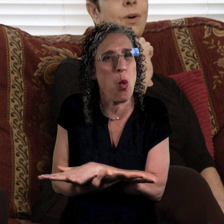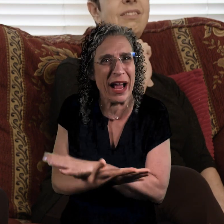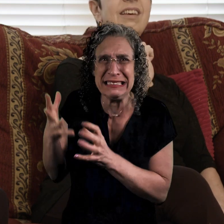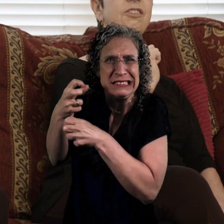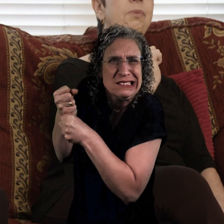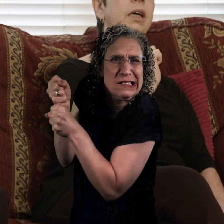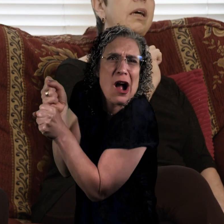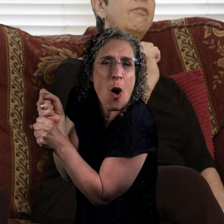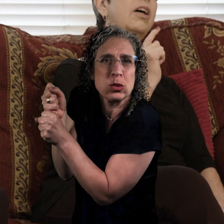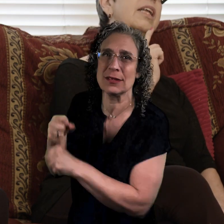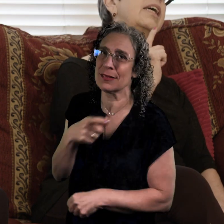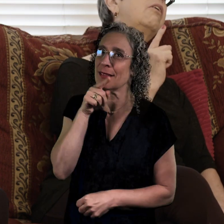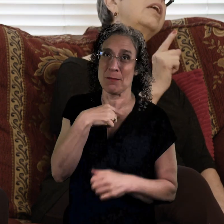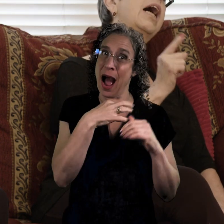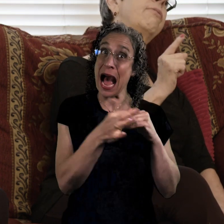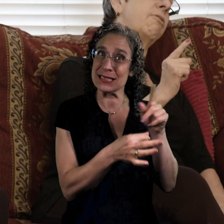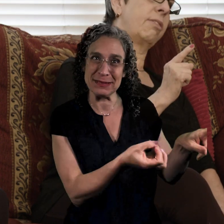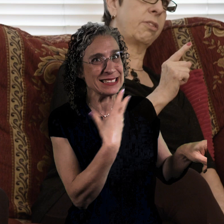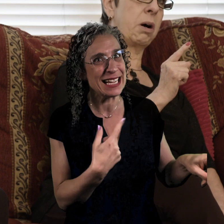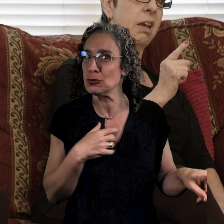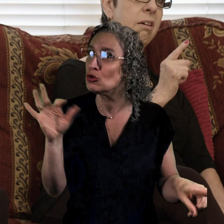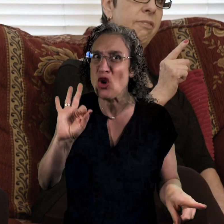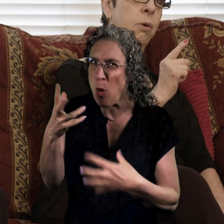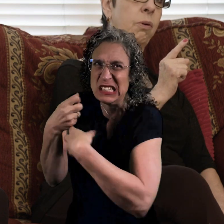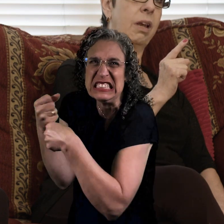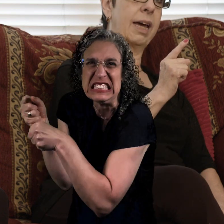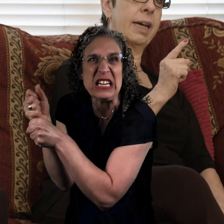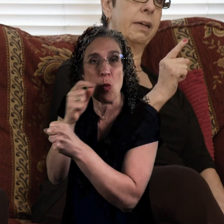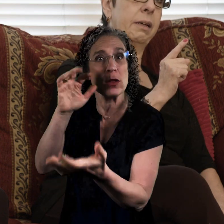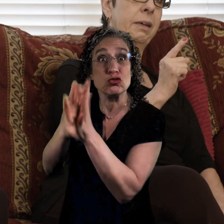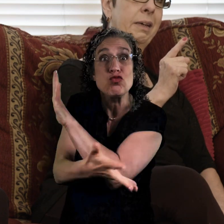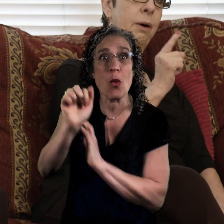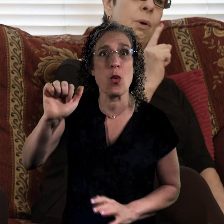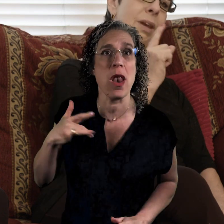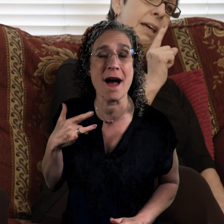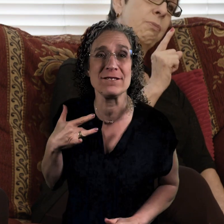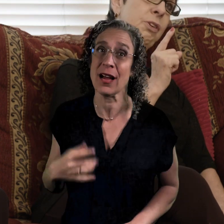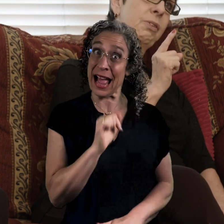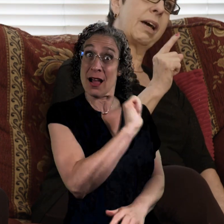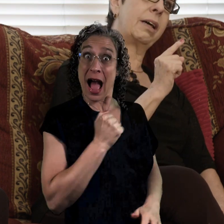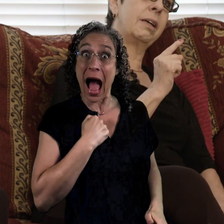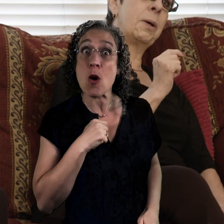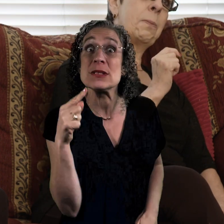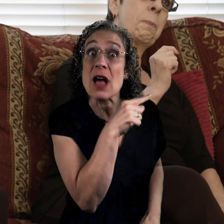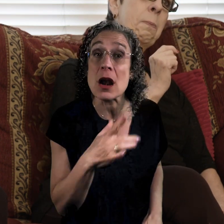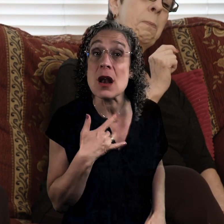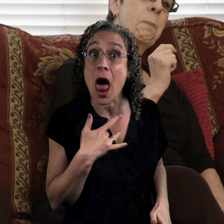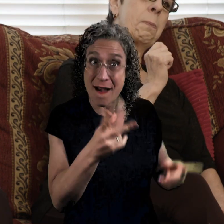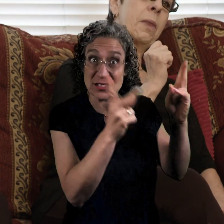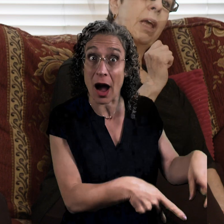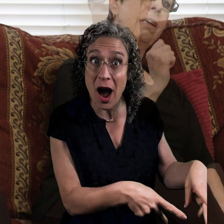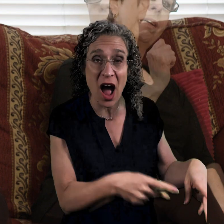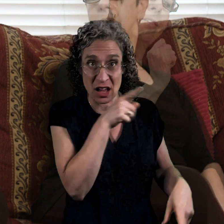Ray always said to me, Vi, they can't have the rest of my life. I won't let it. I won't let them do that. They took Chris and not taking